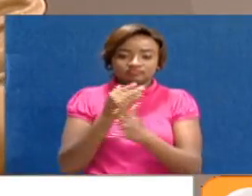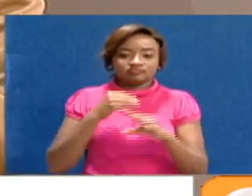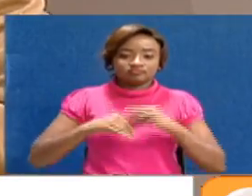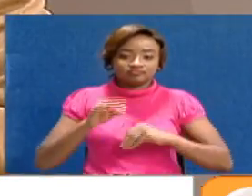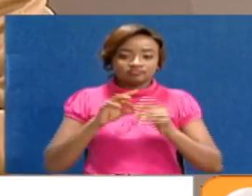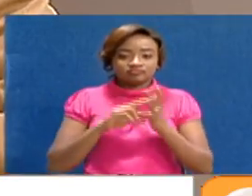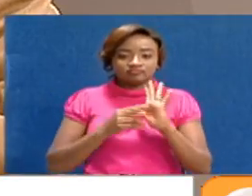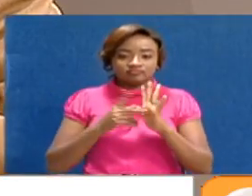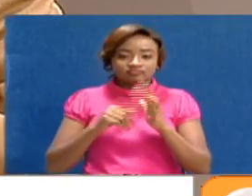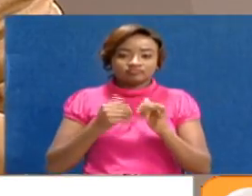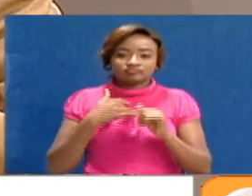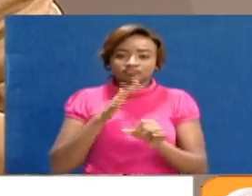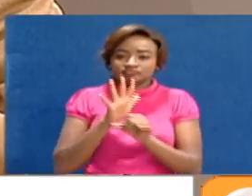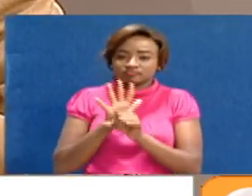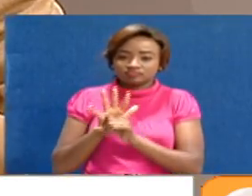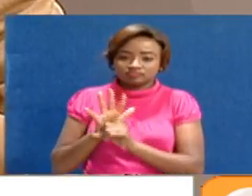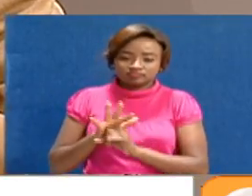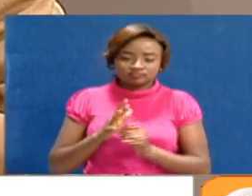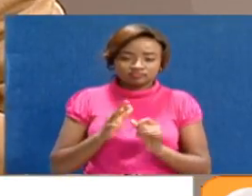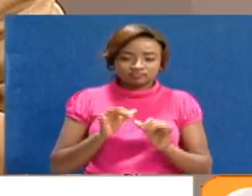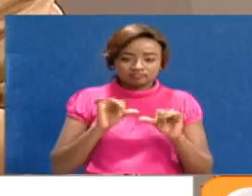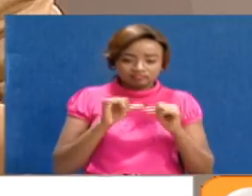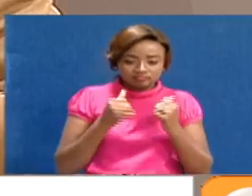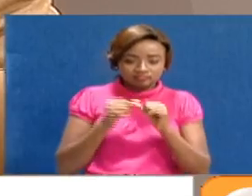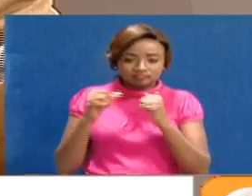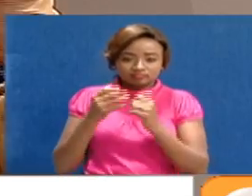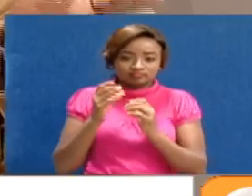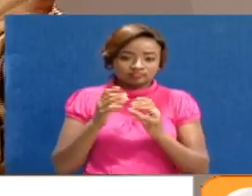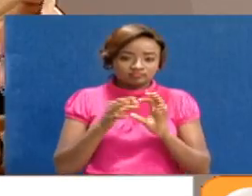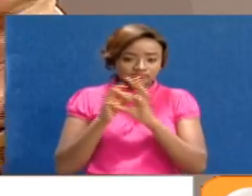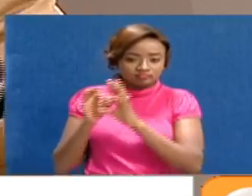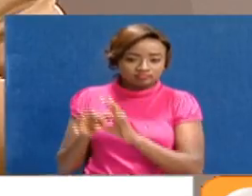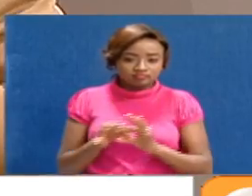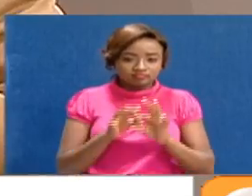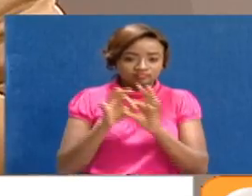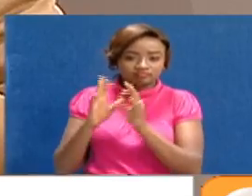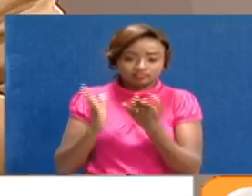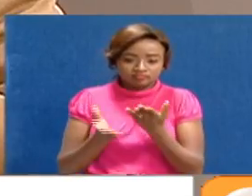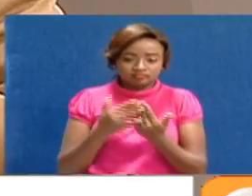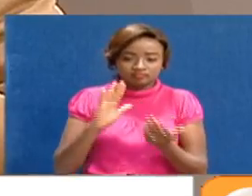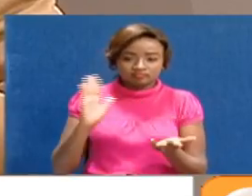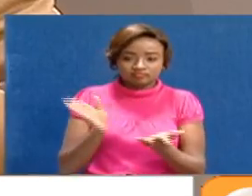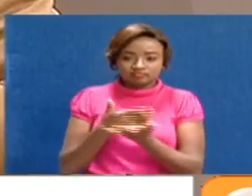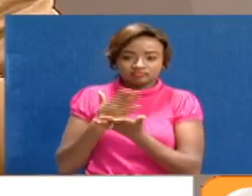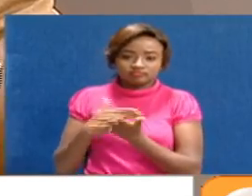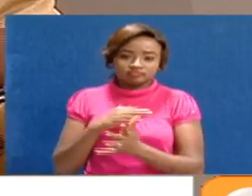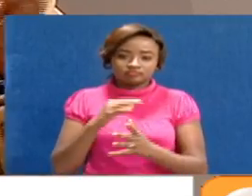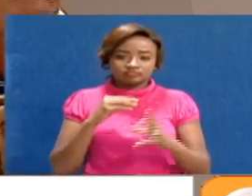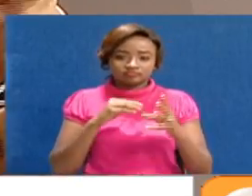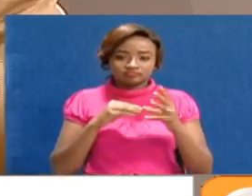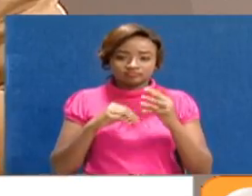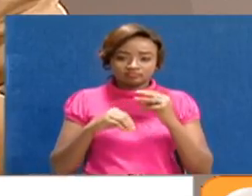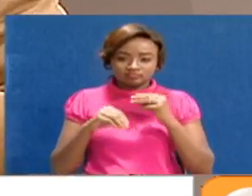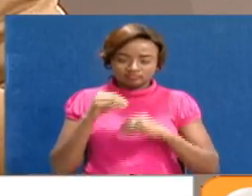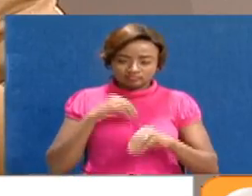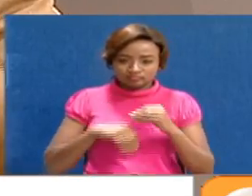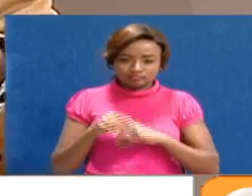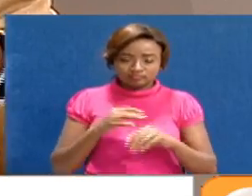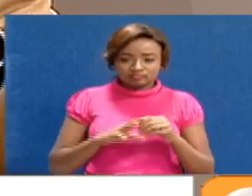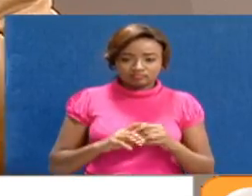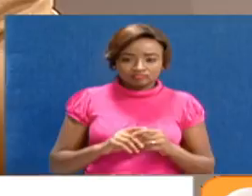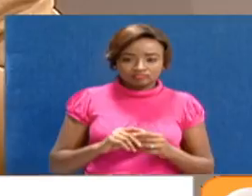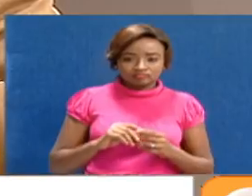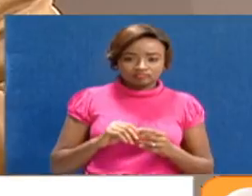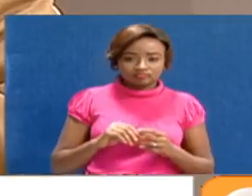lot of inter-agency collaboration between all the agencies in the fight against corruption. We also, I want to thank Kenyans,